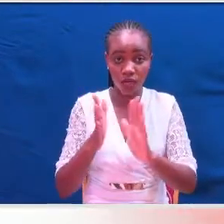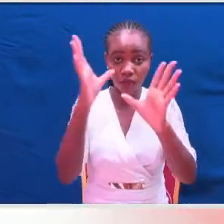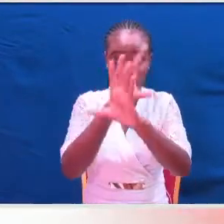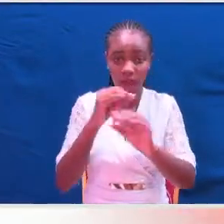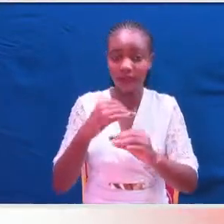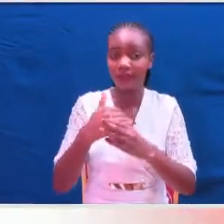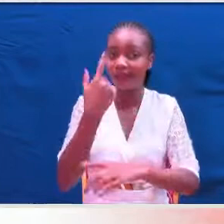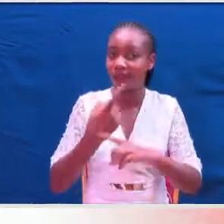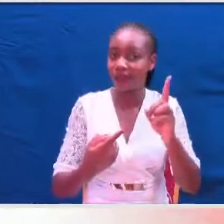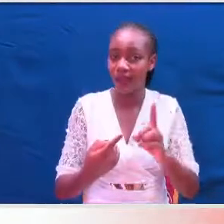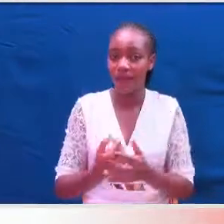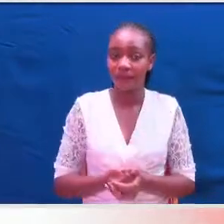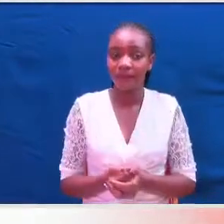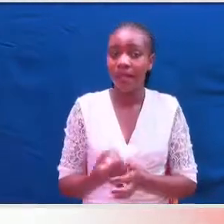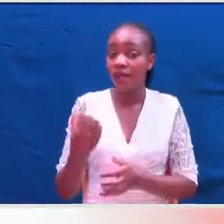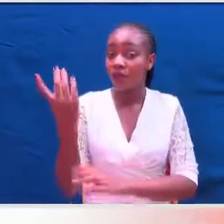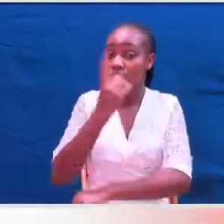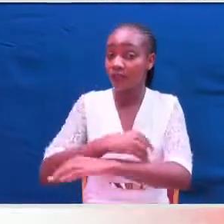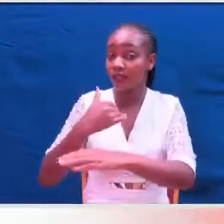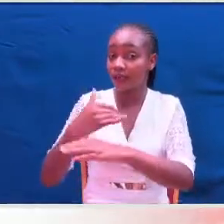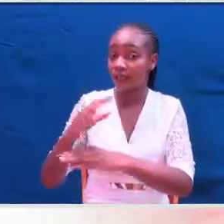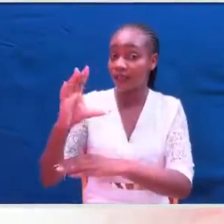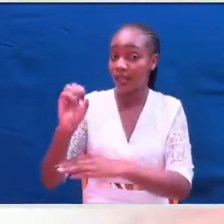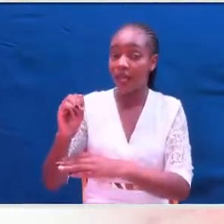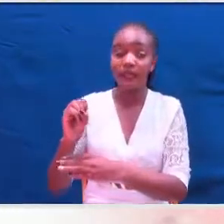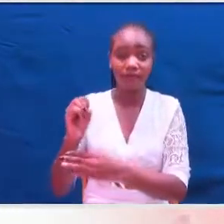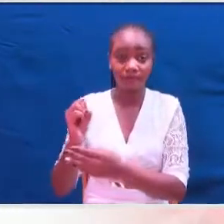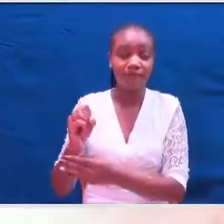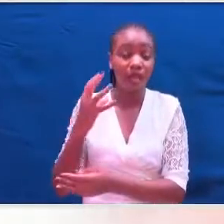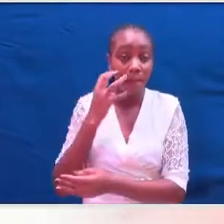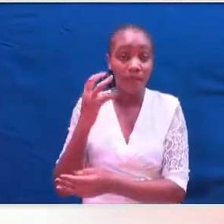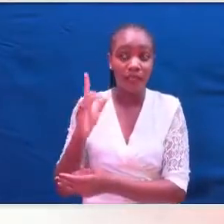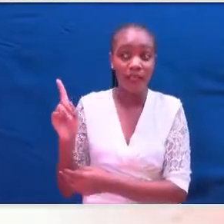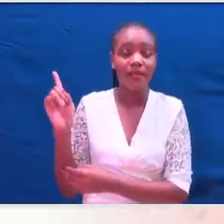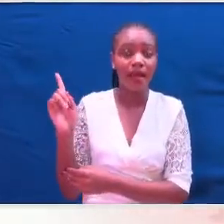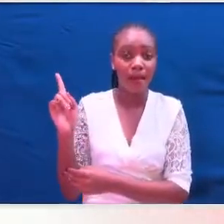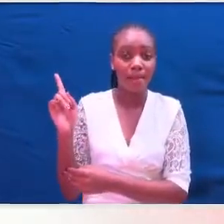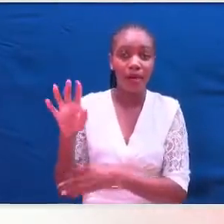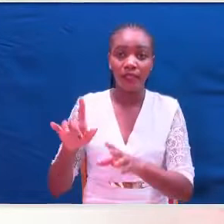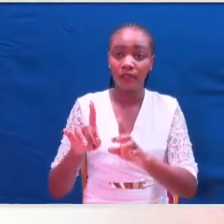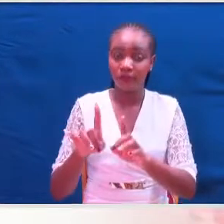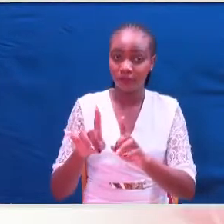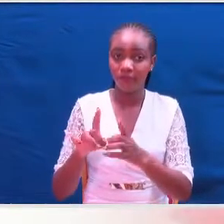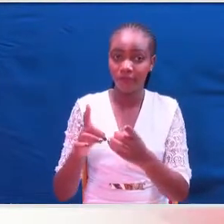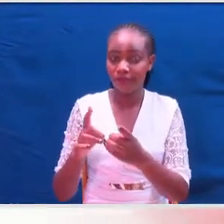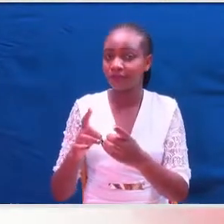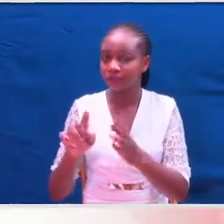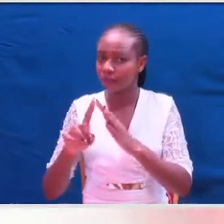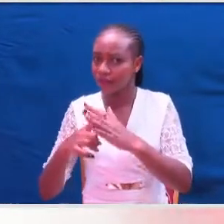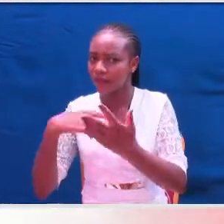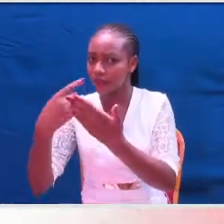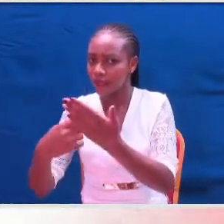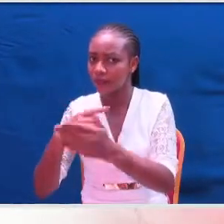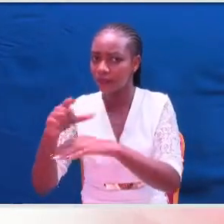duel. Days after Interior Cabinet Secretary Fred Matiang'i unmasked Deputy President William Ruto's